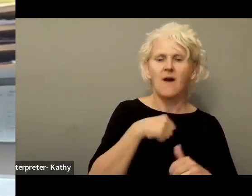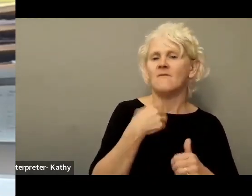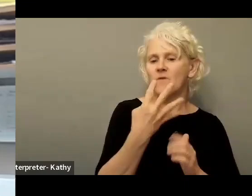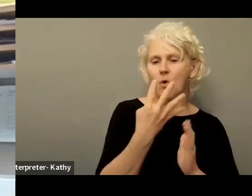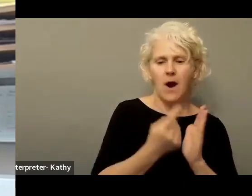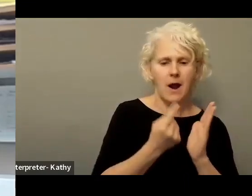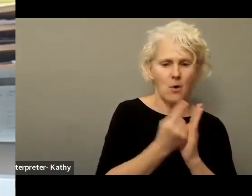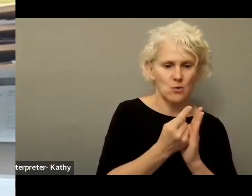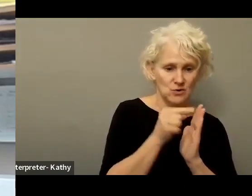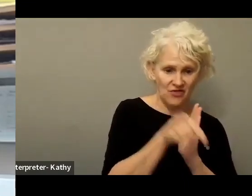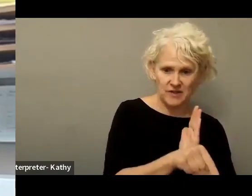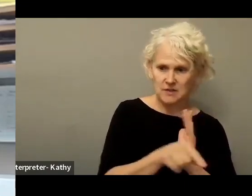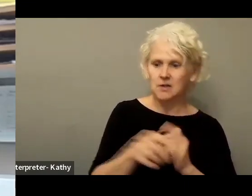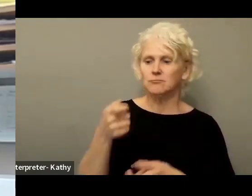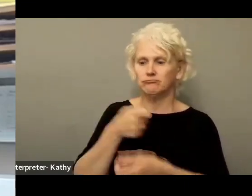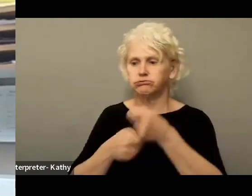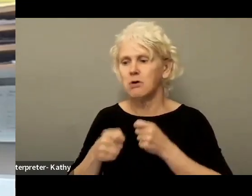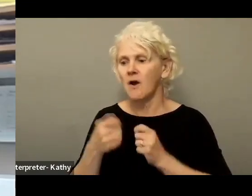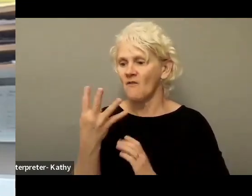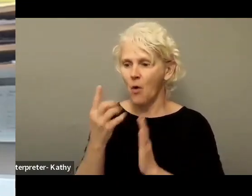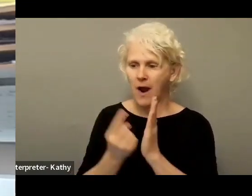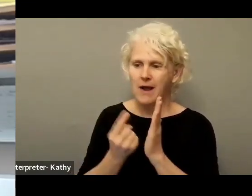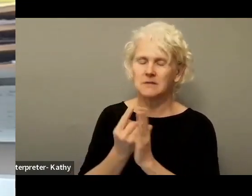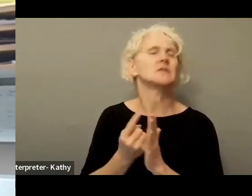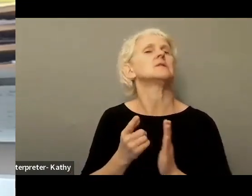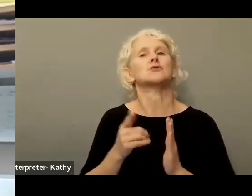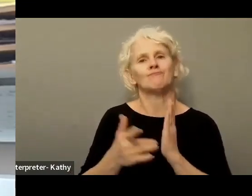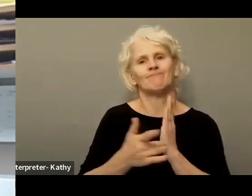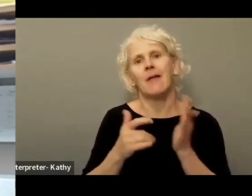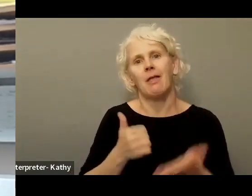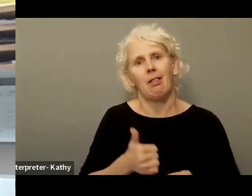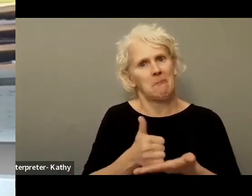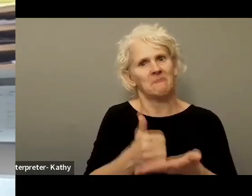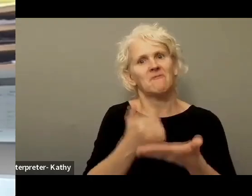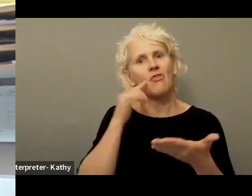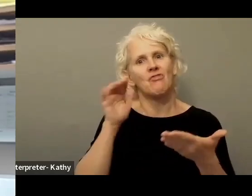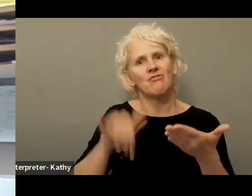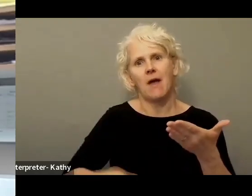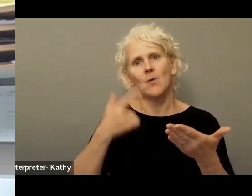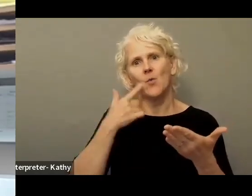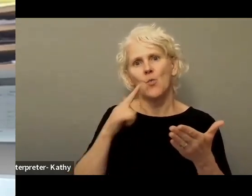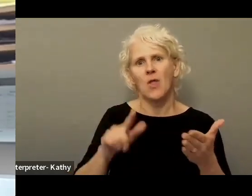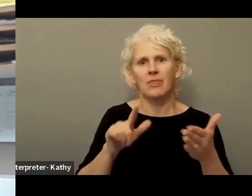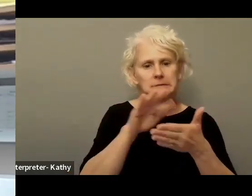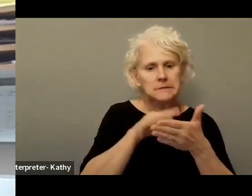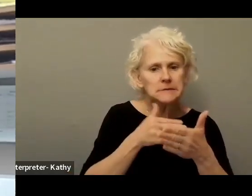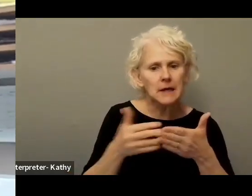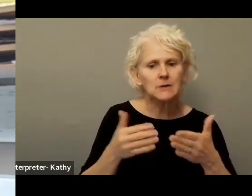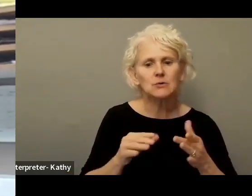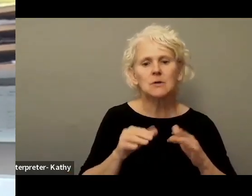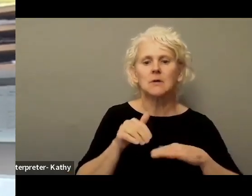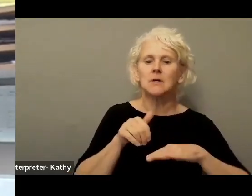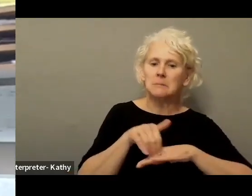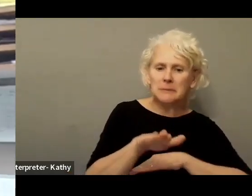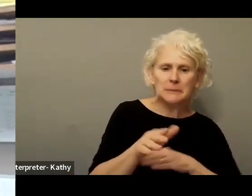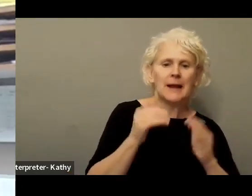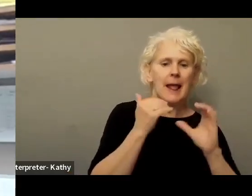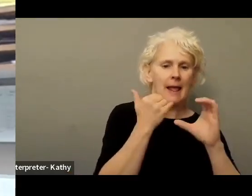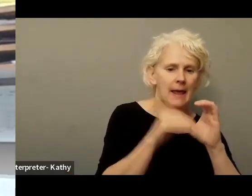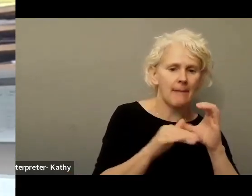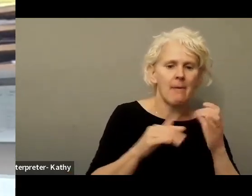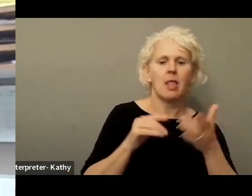another person will pick up 4 hours here. So technology has been helpful that way. Because it'll send out emails, it'll send out text